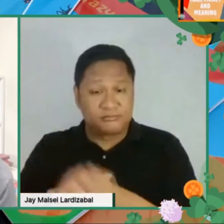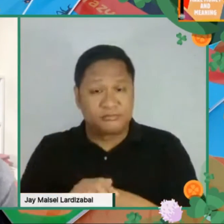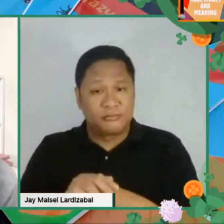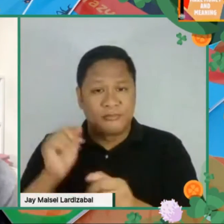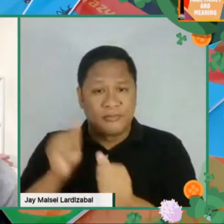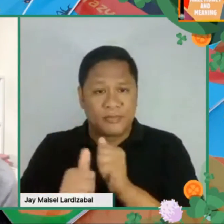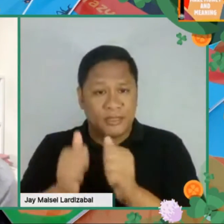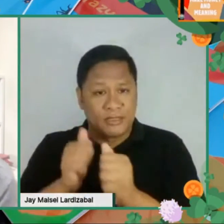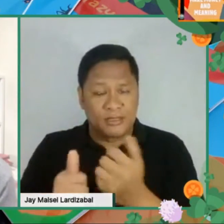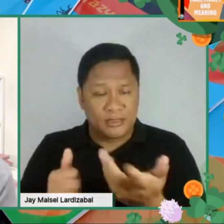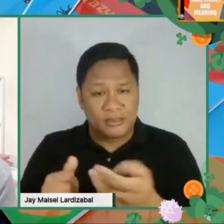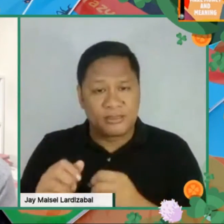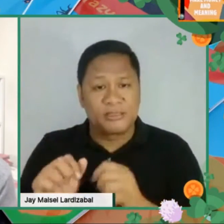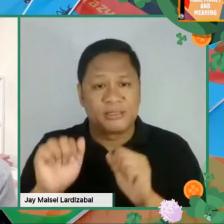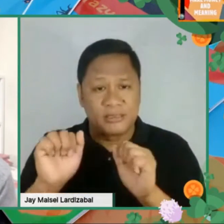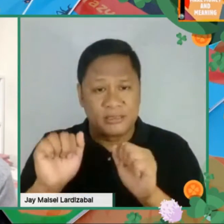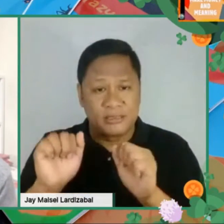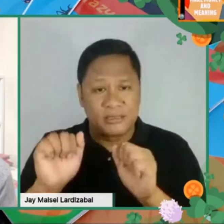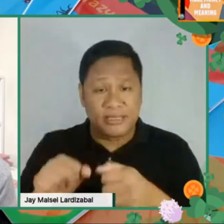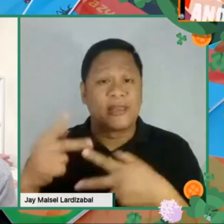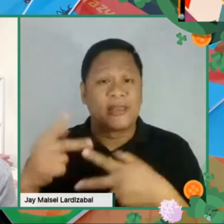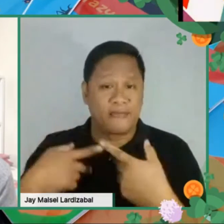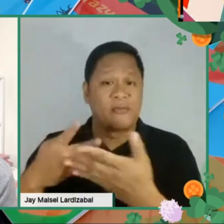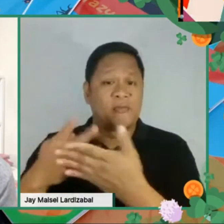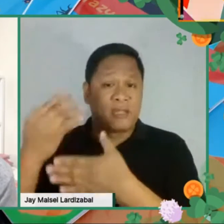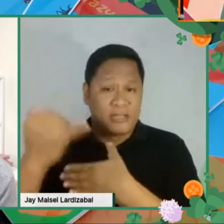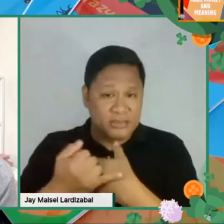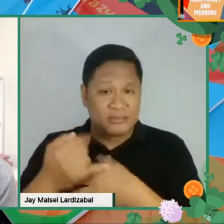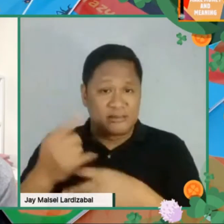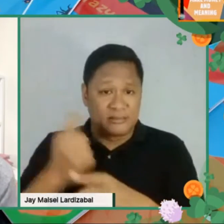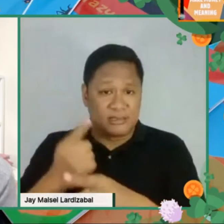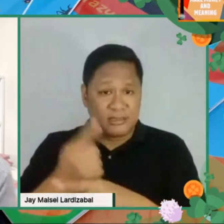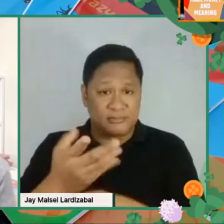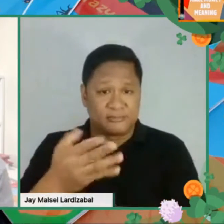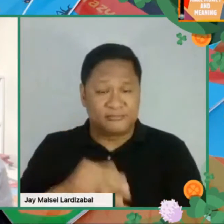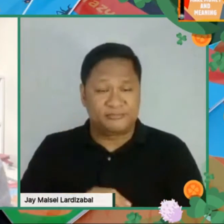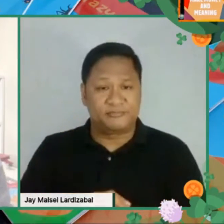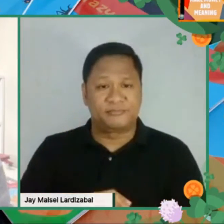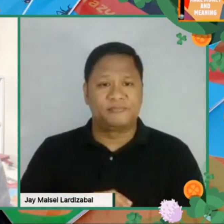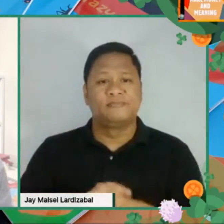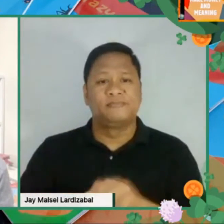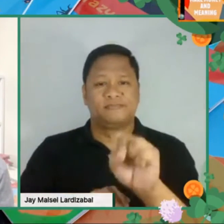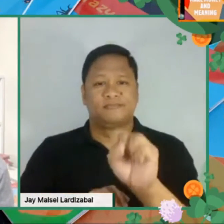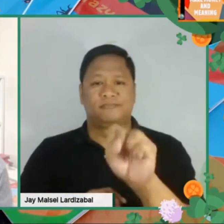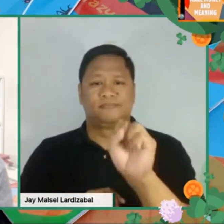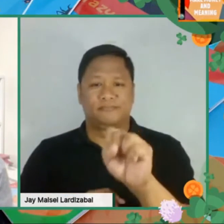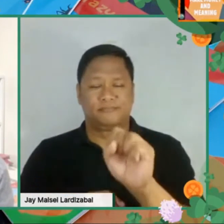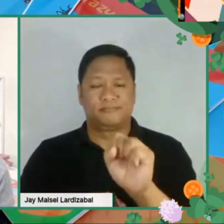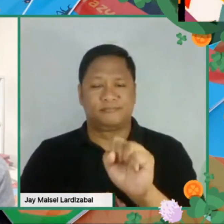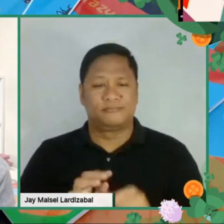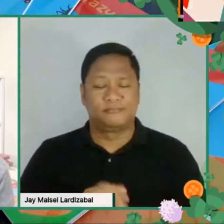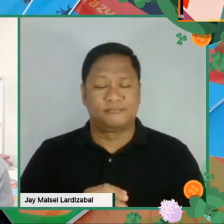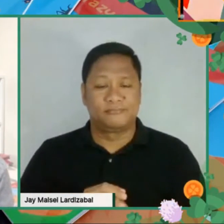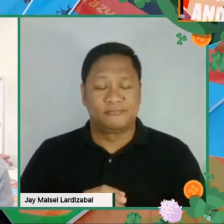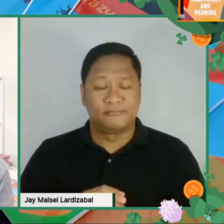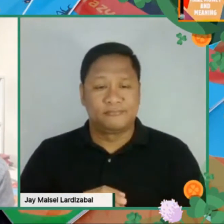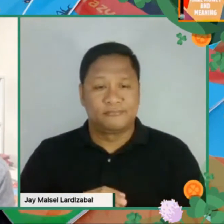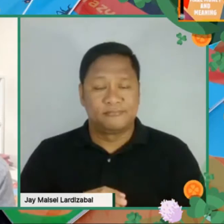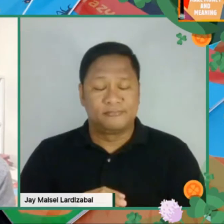is really an income generating project also for you, right? Yeah, yeah, yeah. Would I just you would you